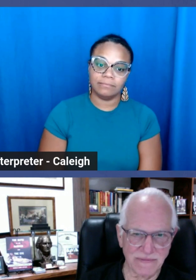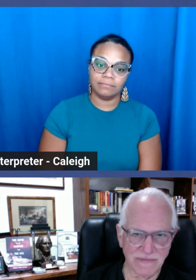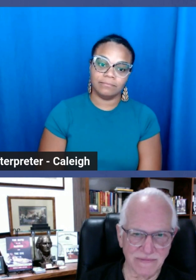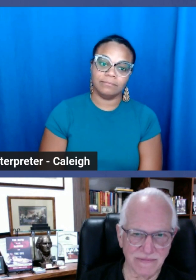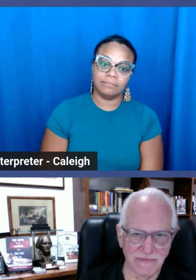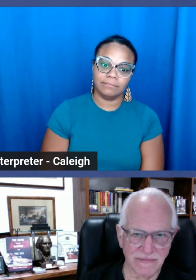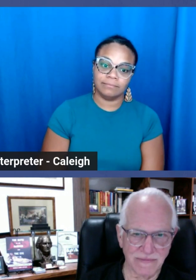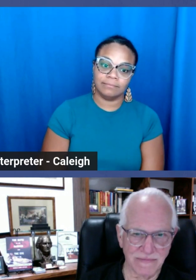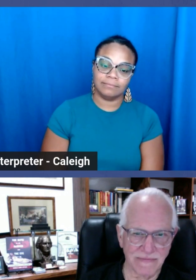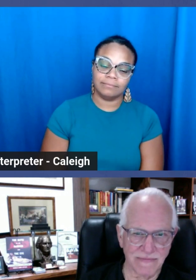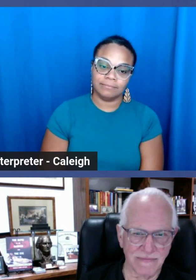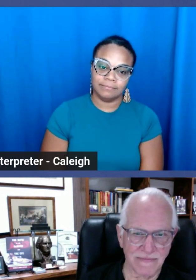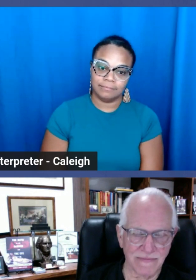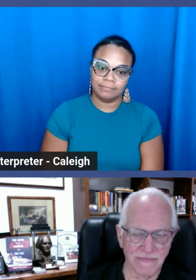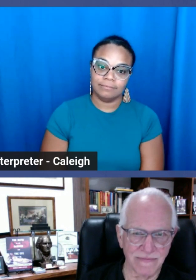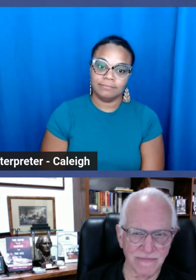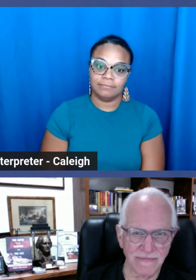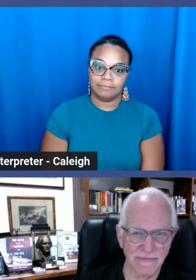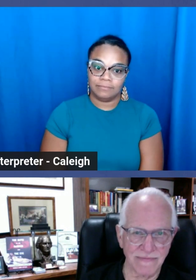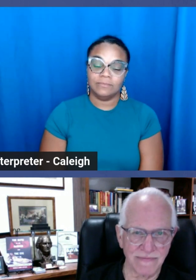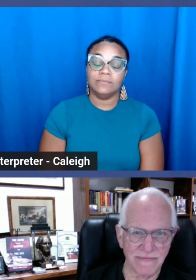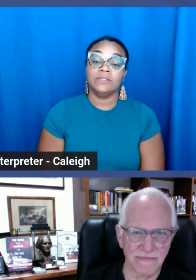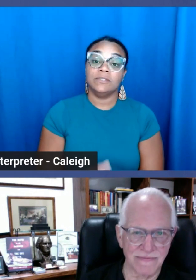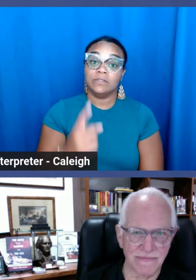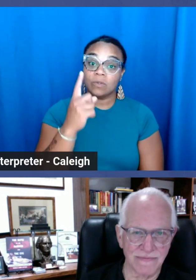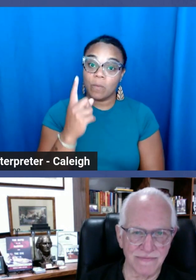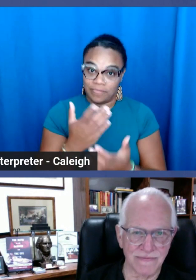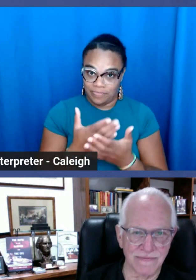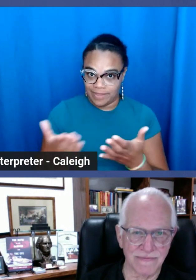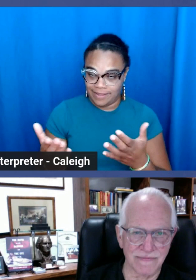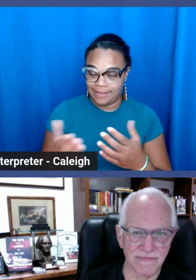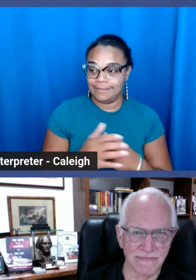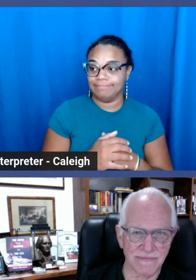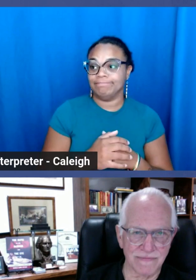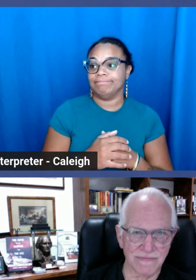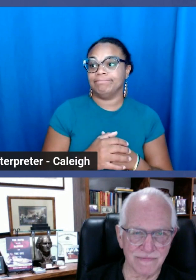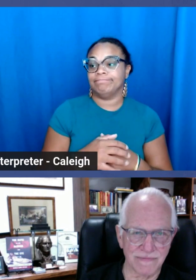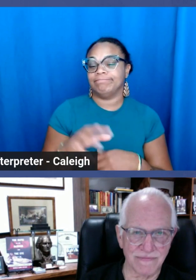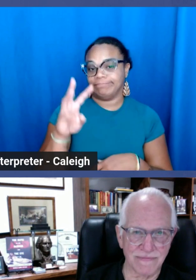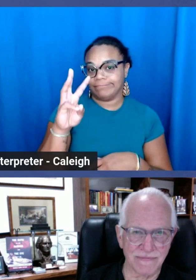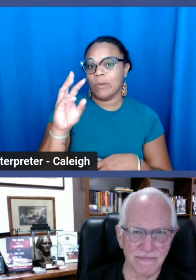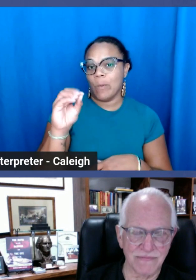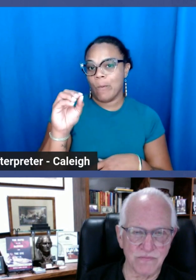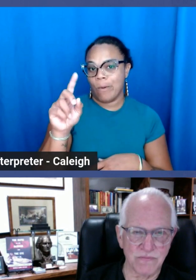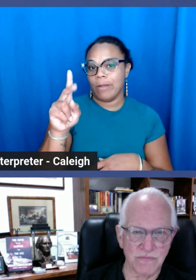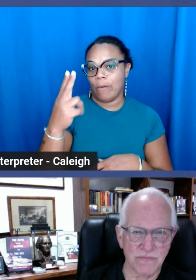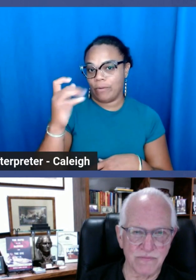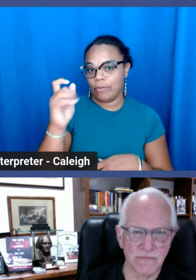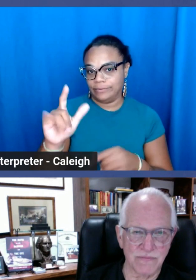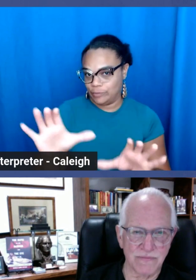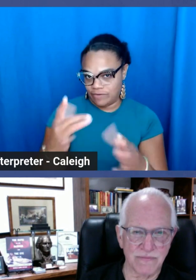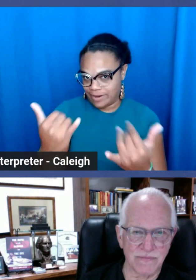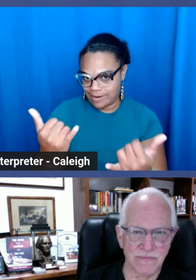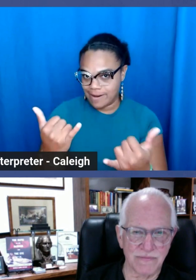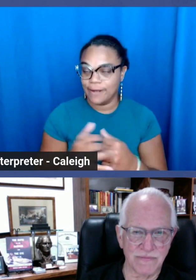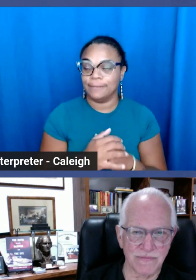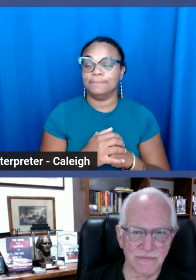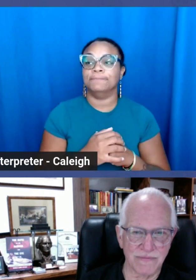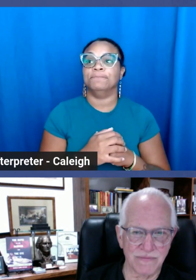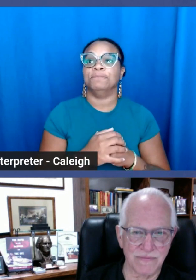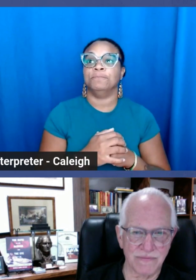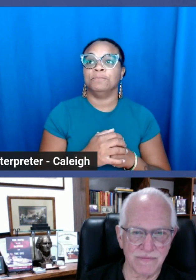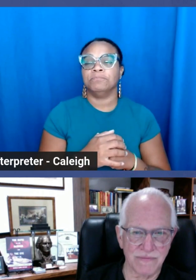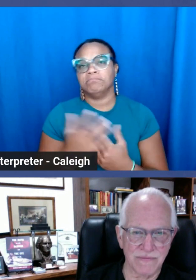one of the things that Woodhull is working on right now, in addition to our